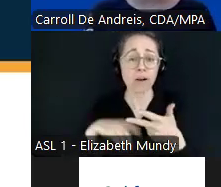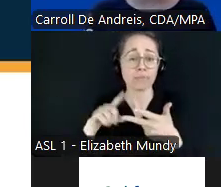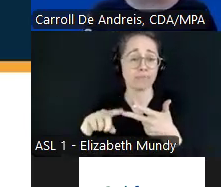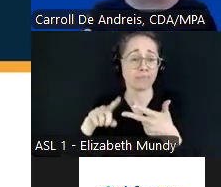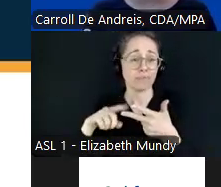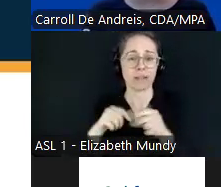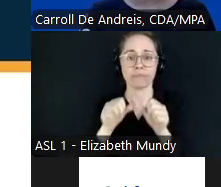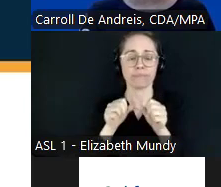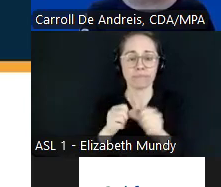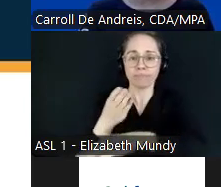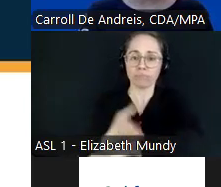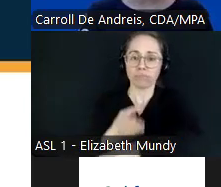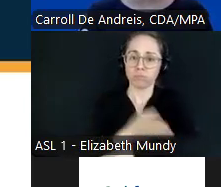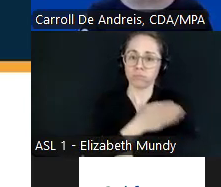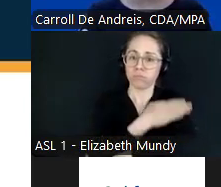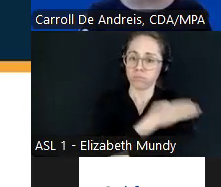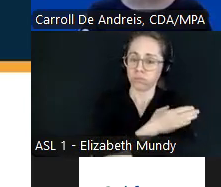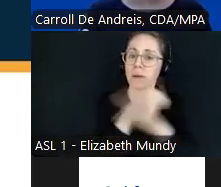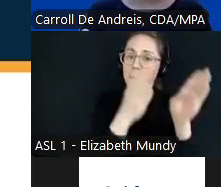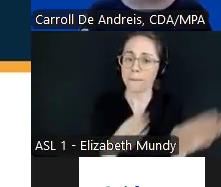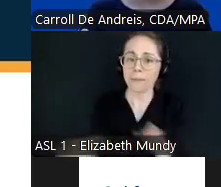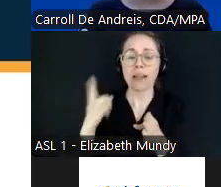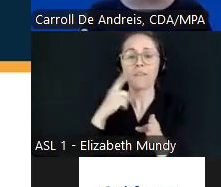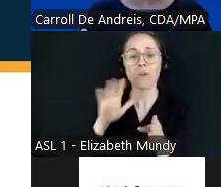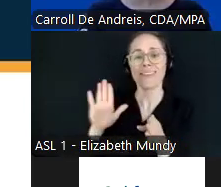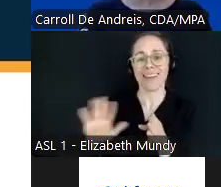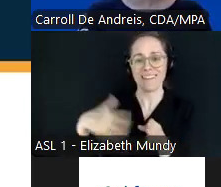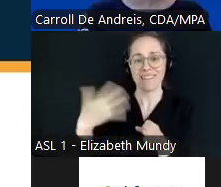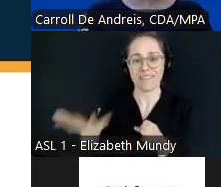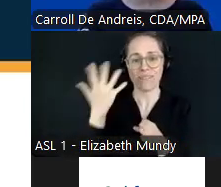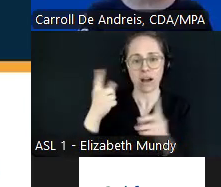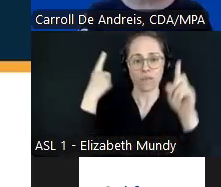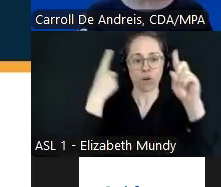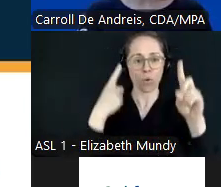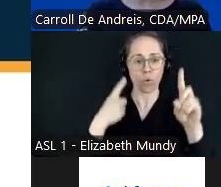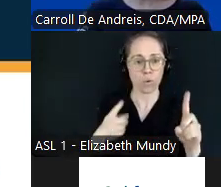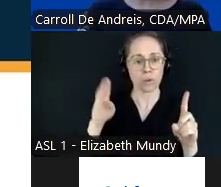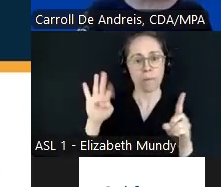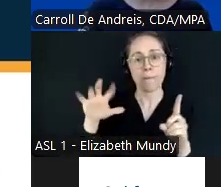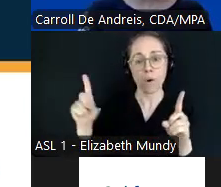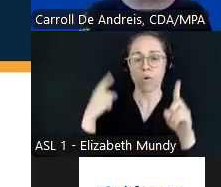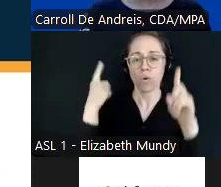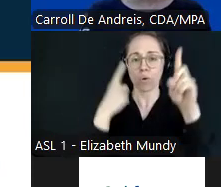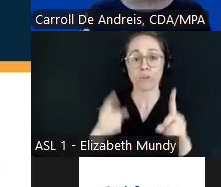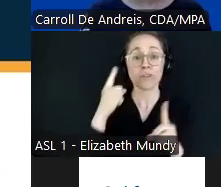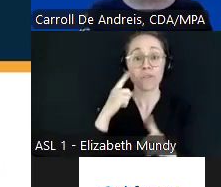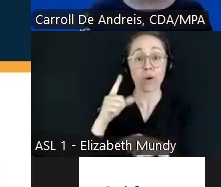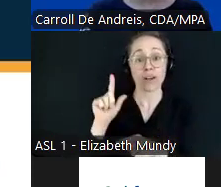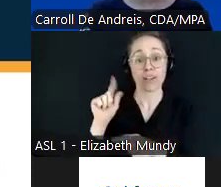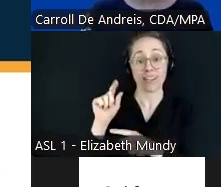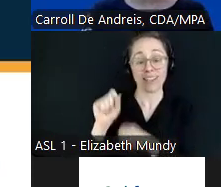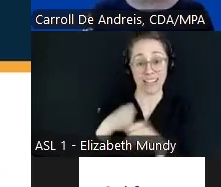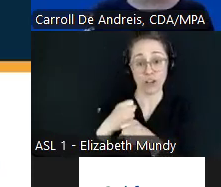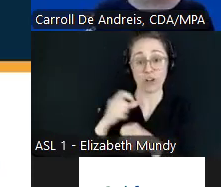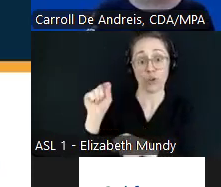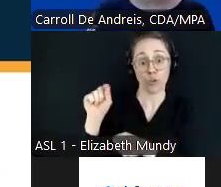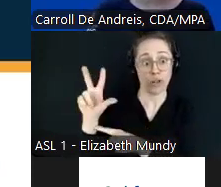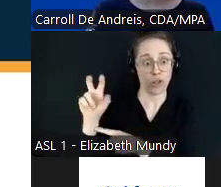improvement towards the plan's 5 bold goals for 2030. And of course, we could not accomplish